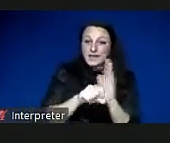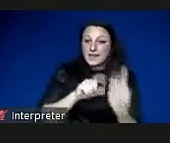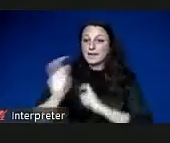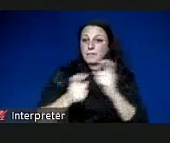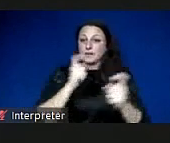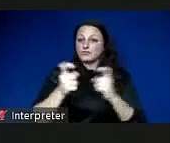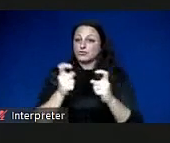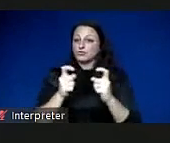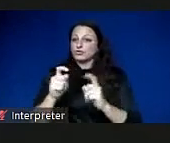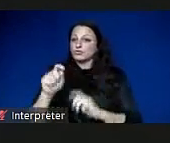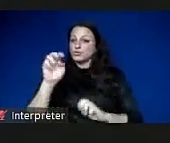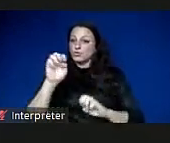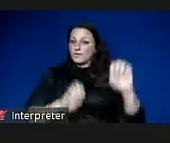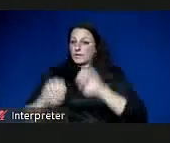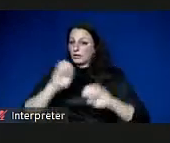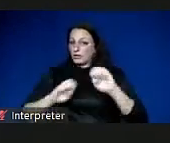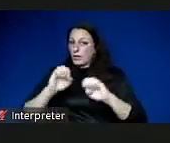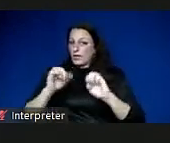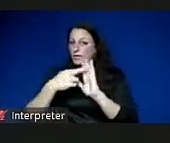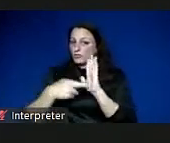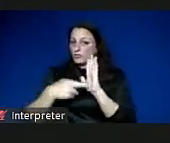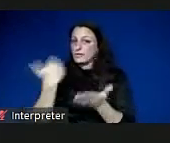that guidance.